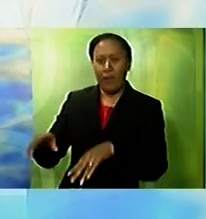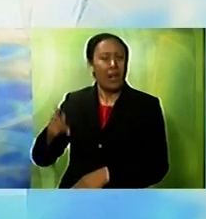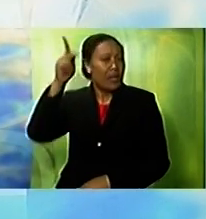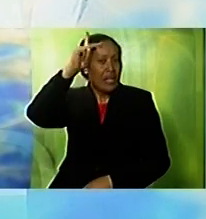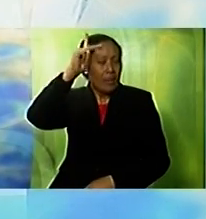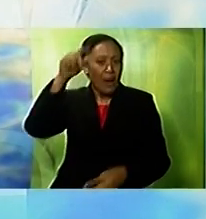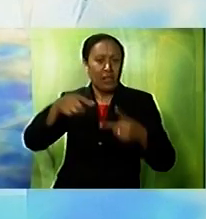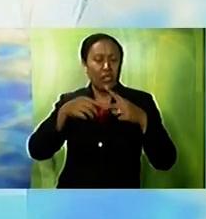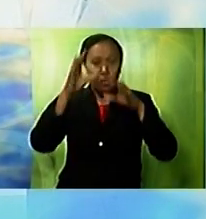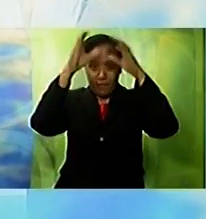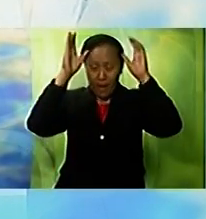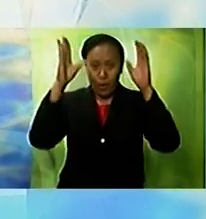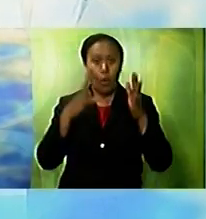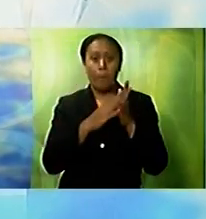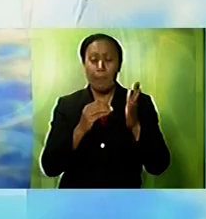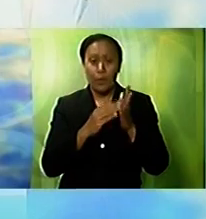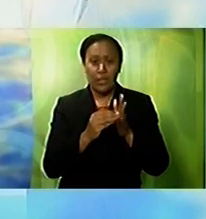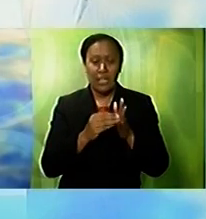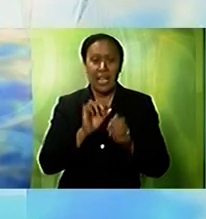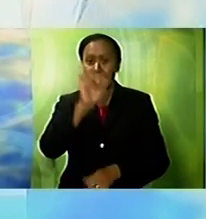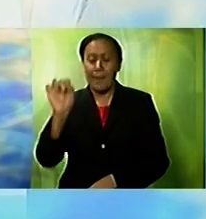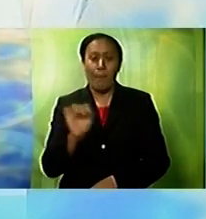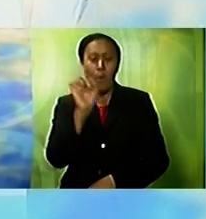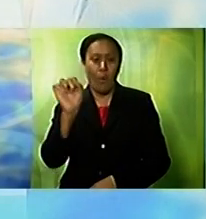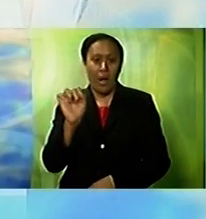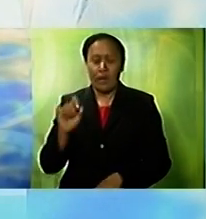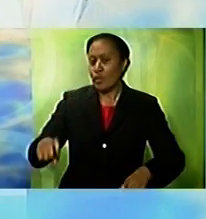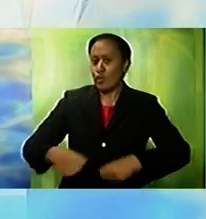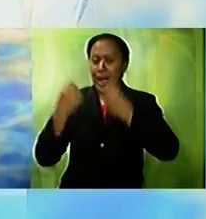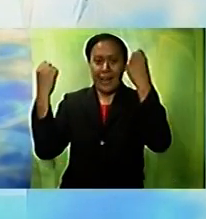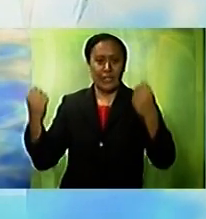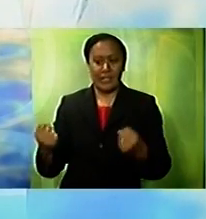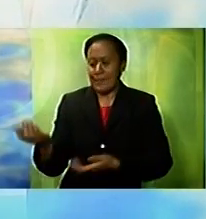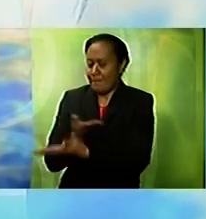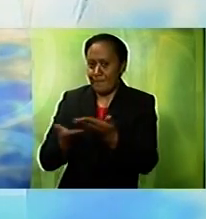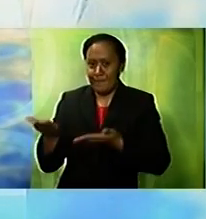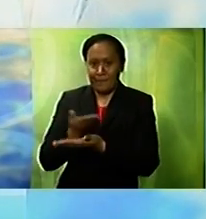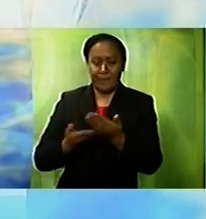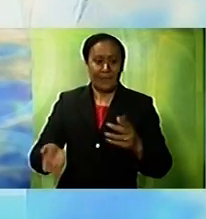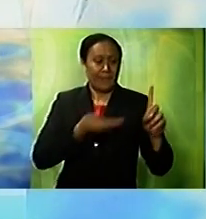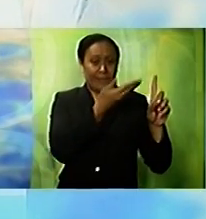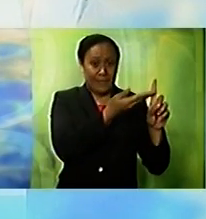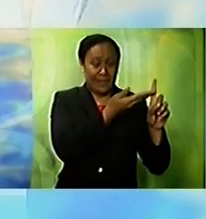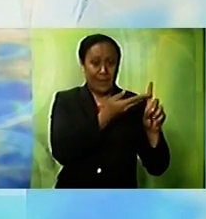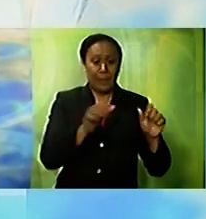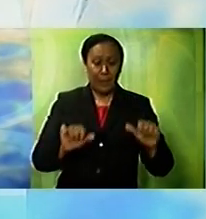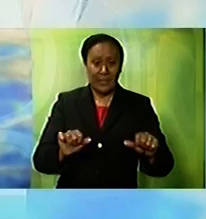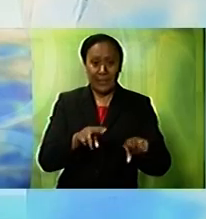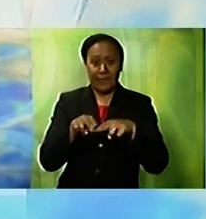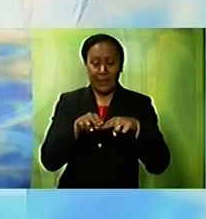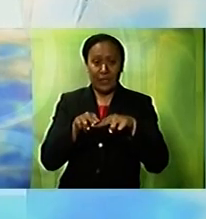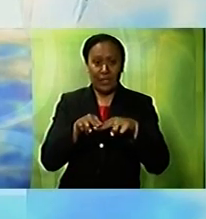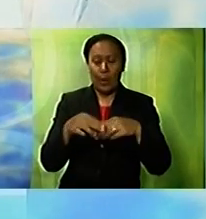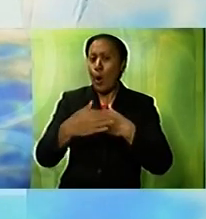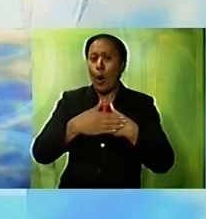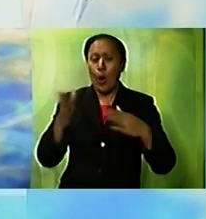Kiribati, Tuvalu, Papua New Guinea, and Samoa, where supply challenges are a huge challenge. His Excellency, the President Ratu Epeli Nailatikau,